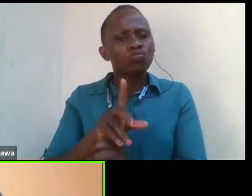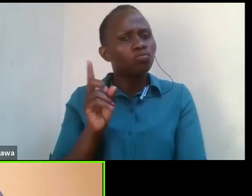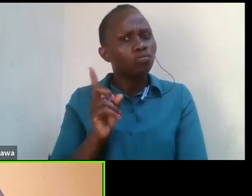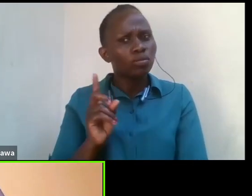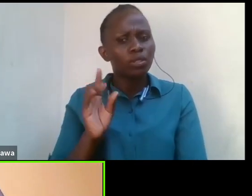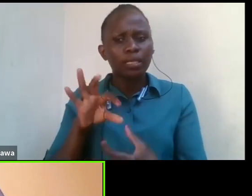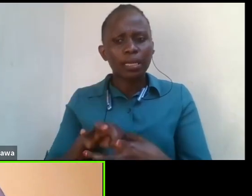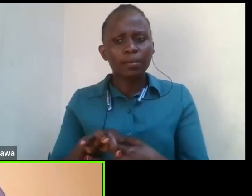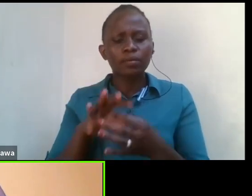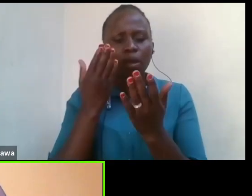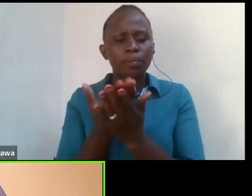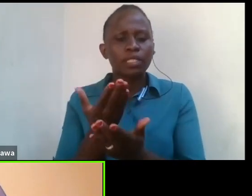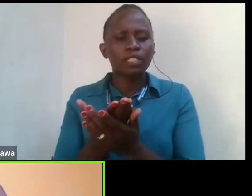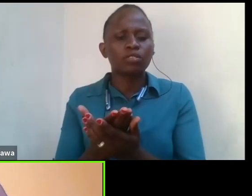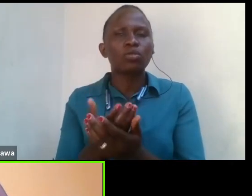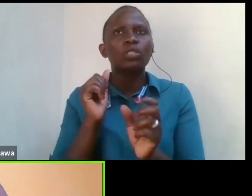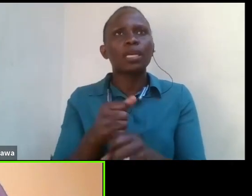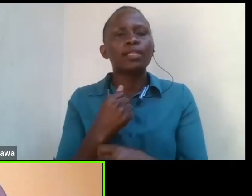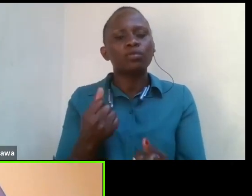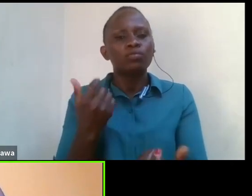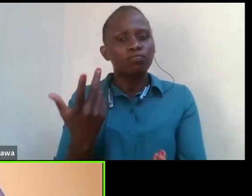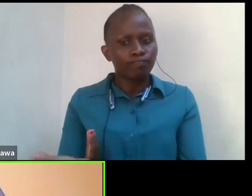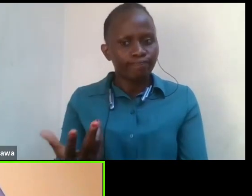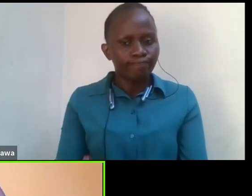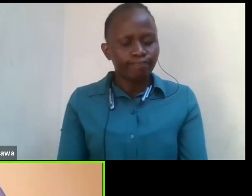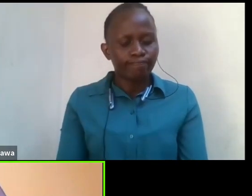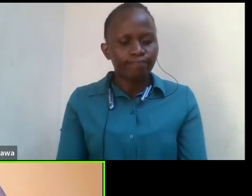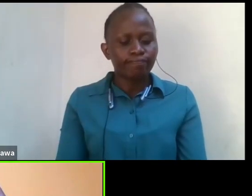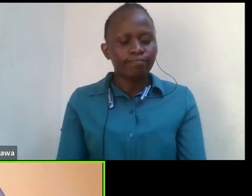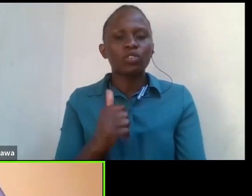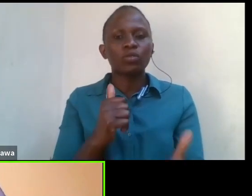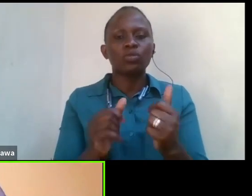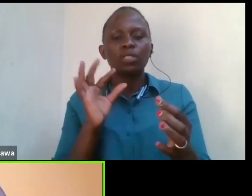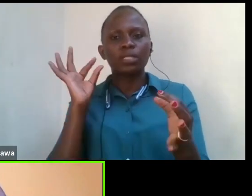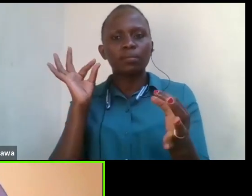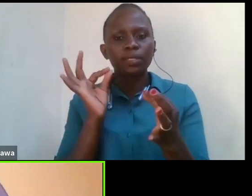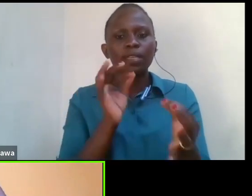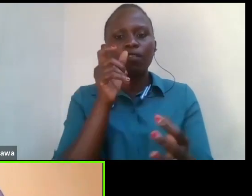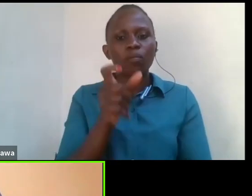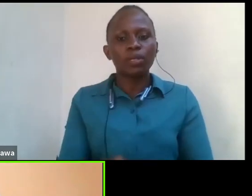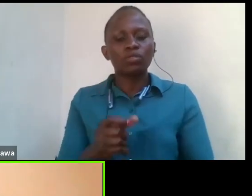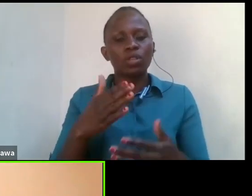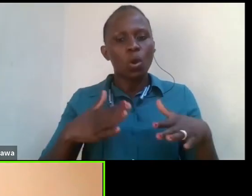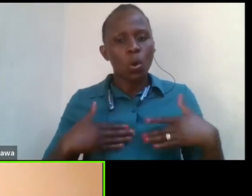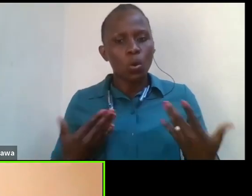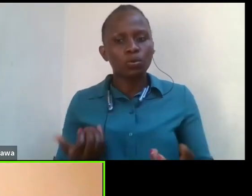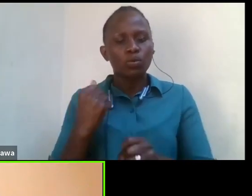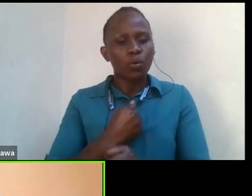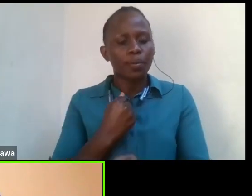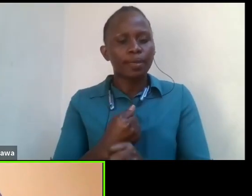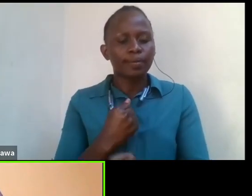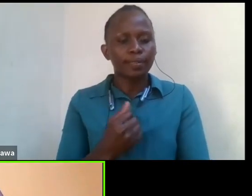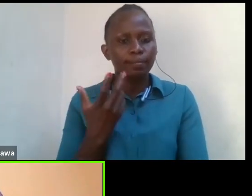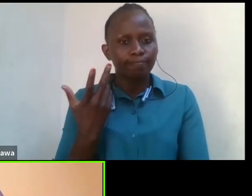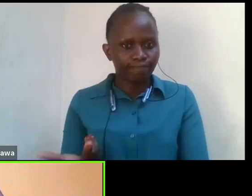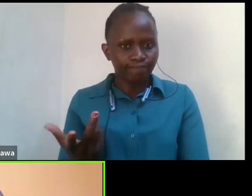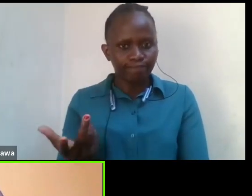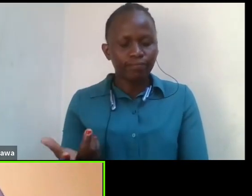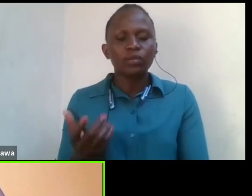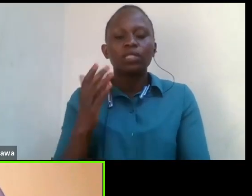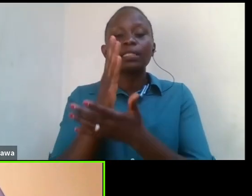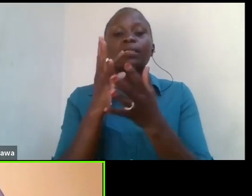application in the sphere in which a particular person who owns it operates in. And it's